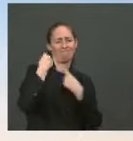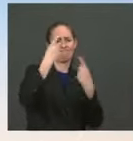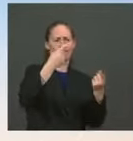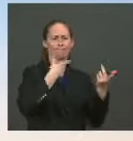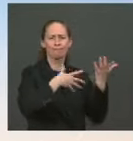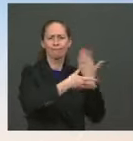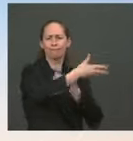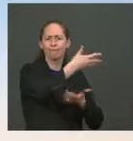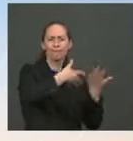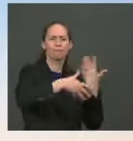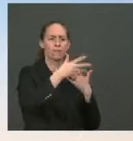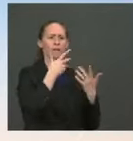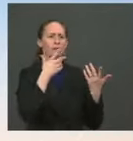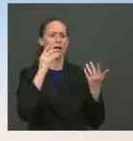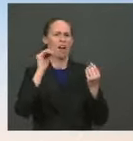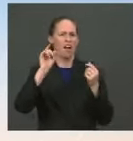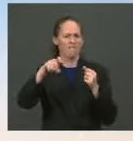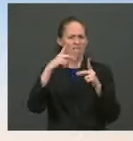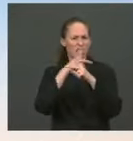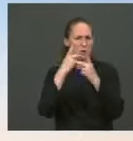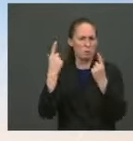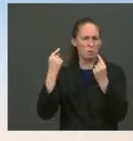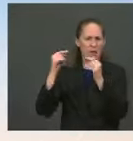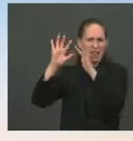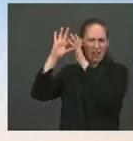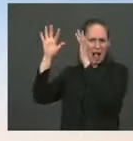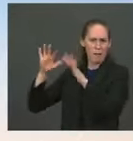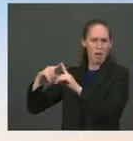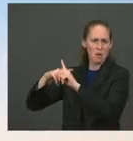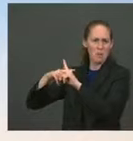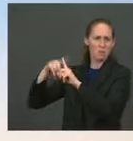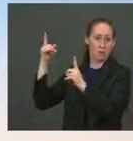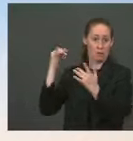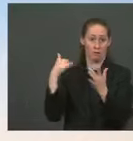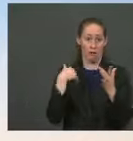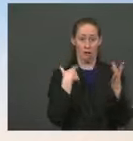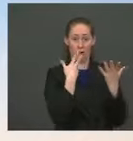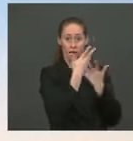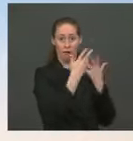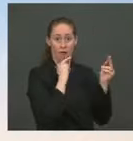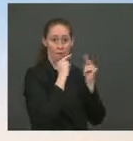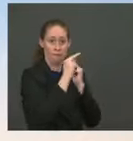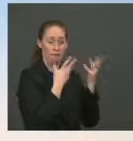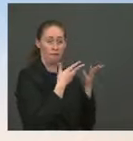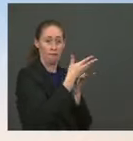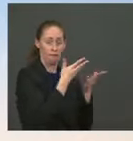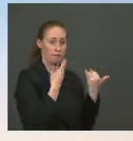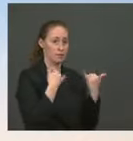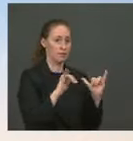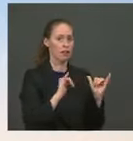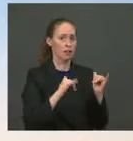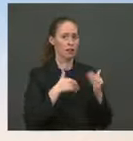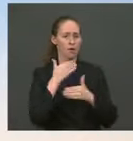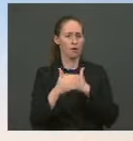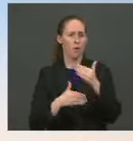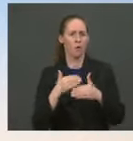crisis and protect the environment. These negotiations and discussions between the two countries shouldn't be viewed as anything